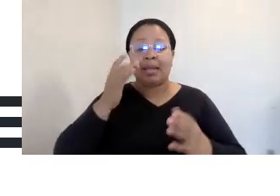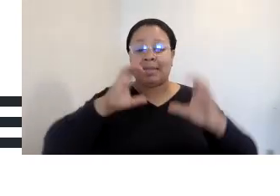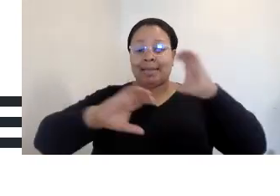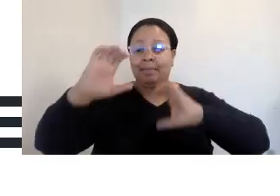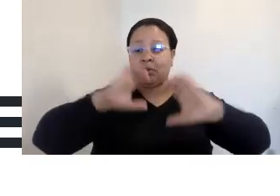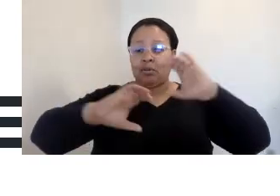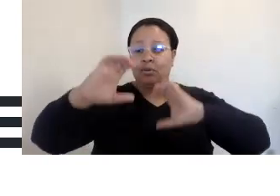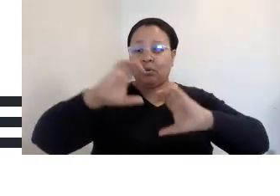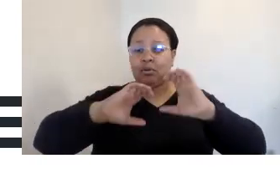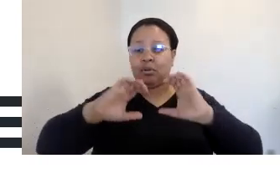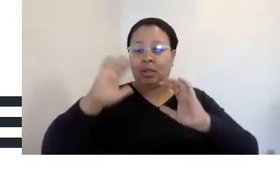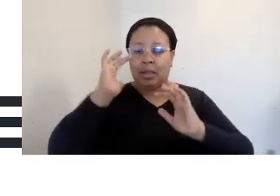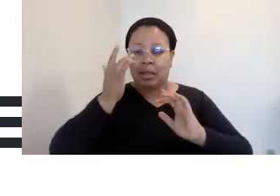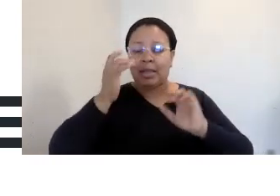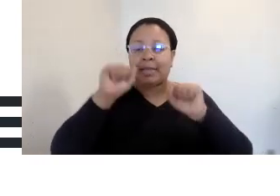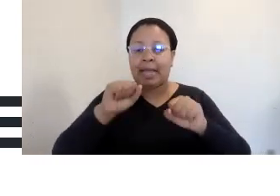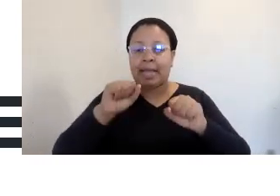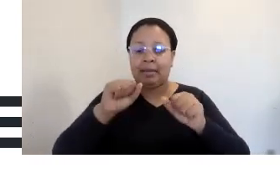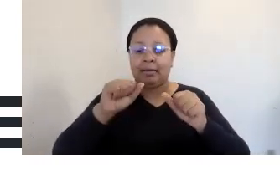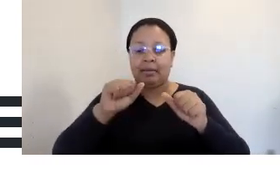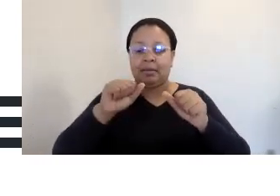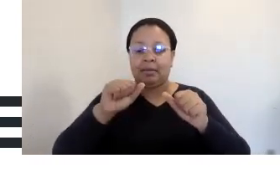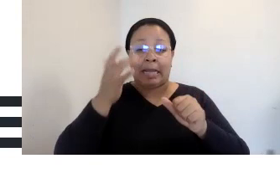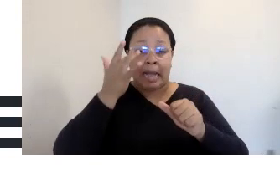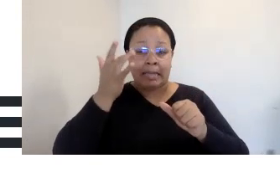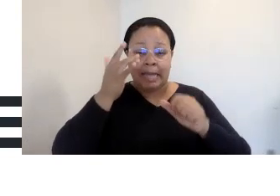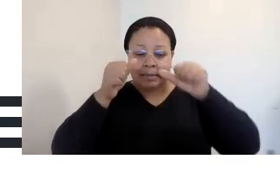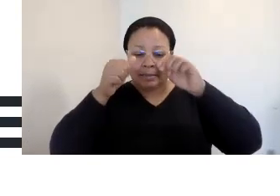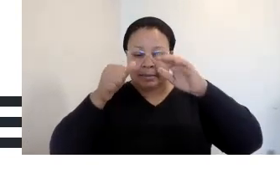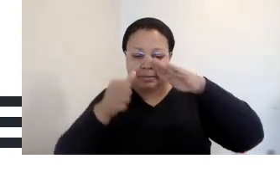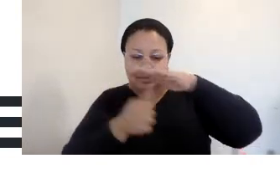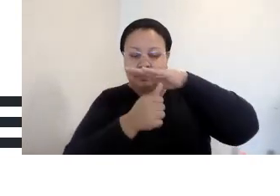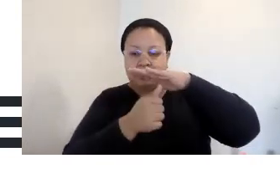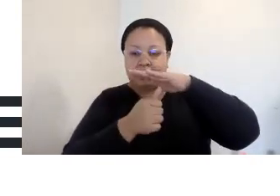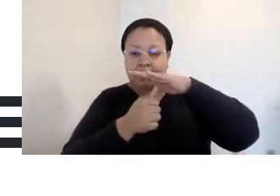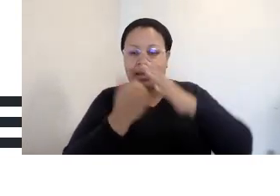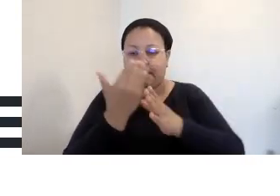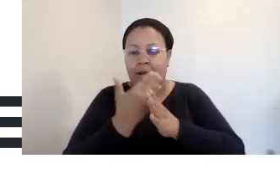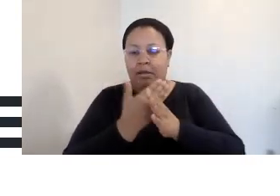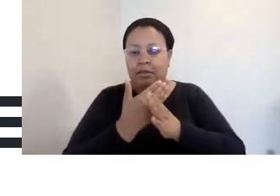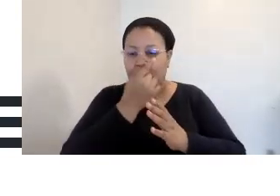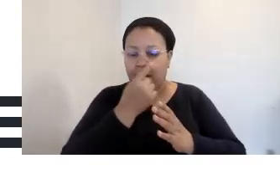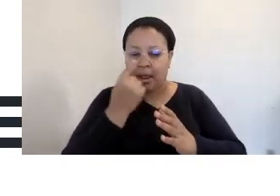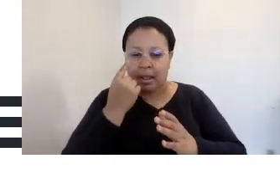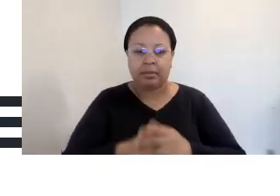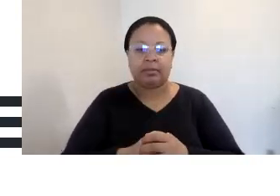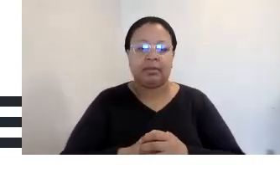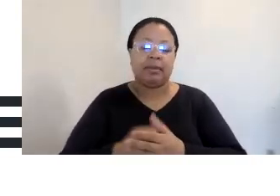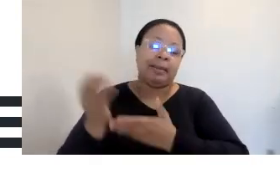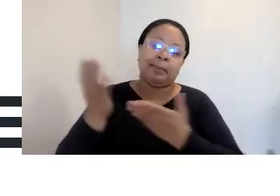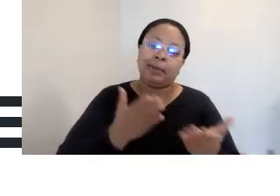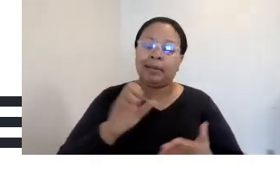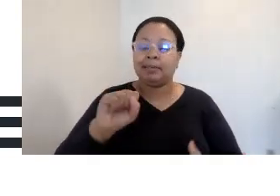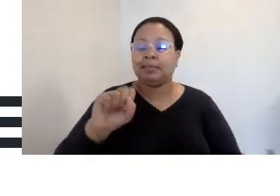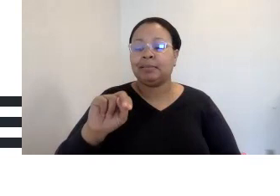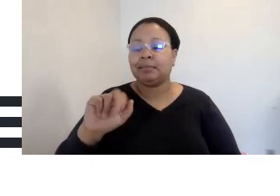can often get trapped under your contacts. And then, of course, bring a bag of essentials, snacks,